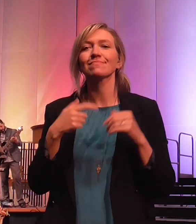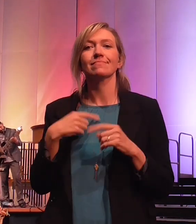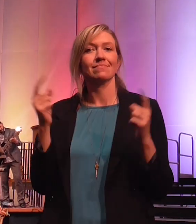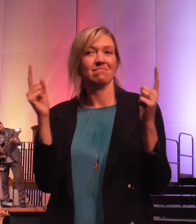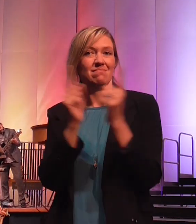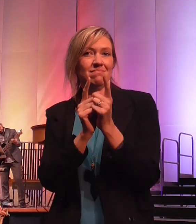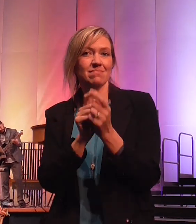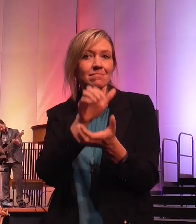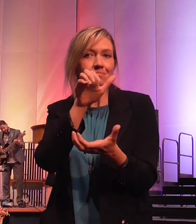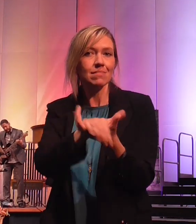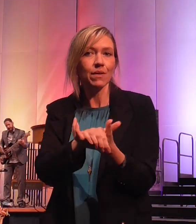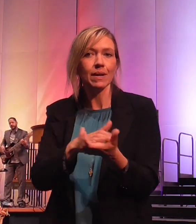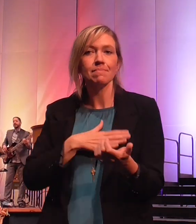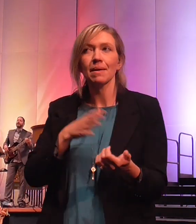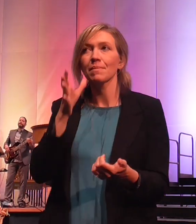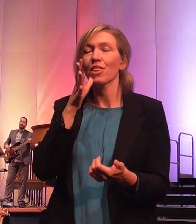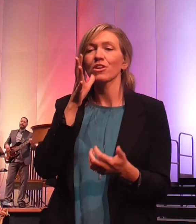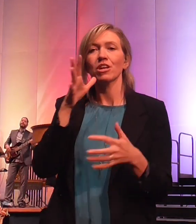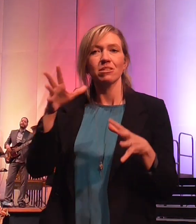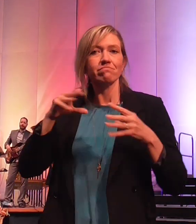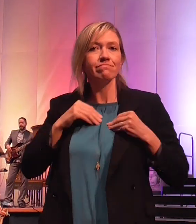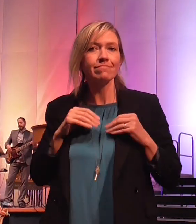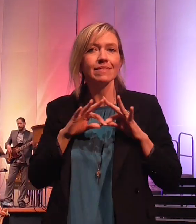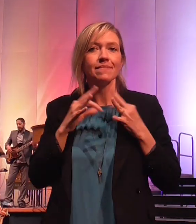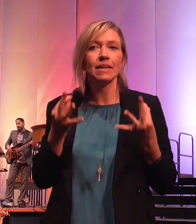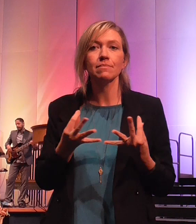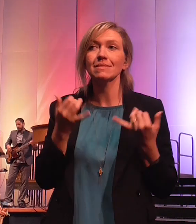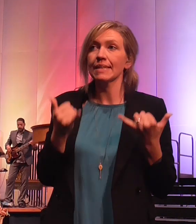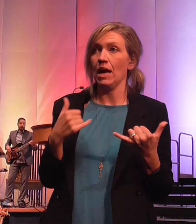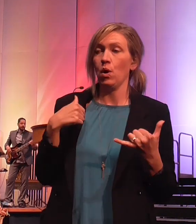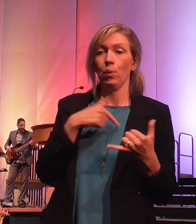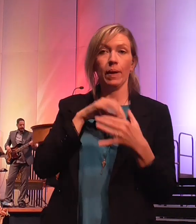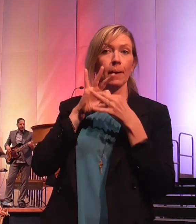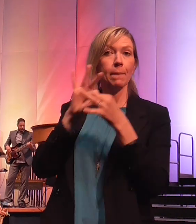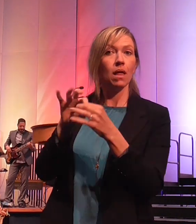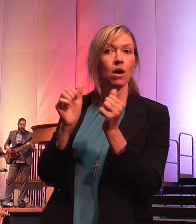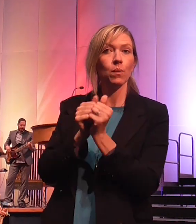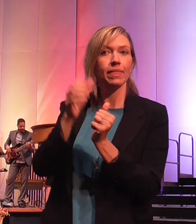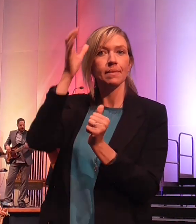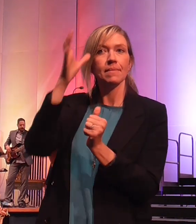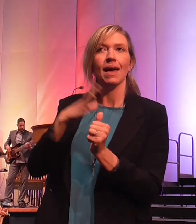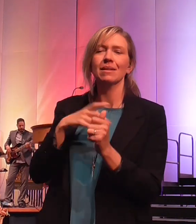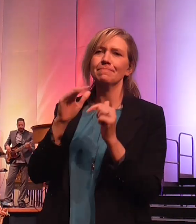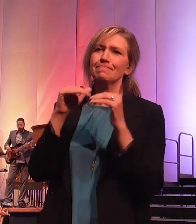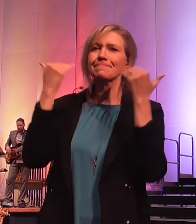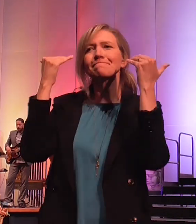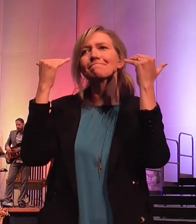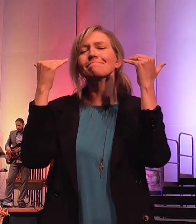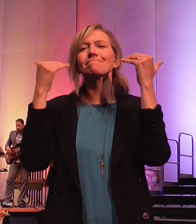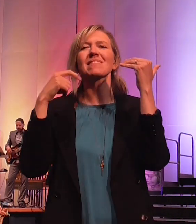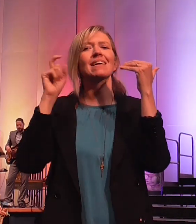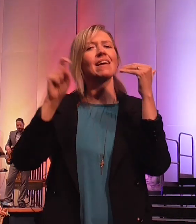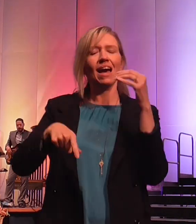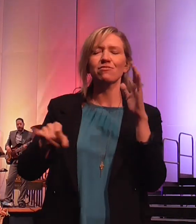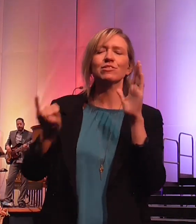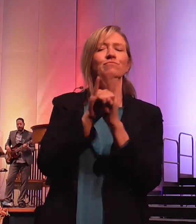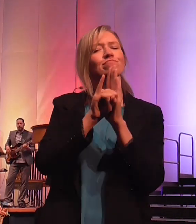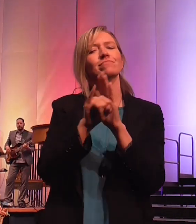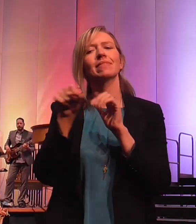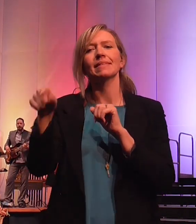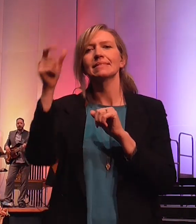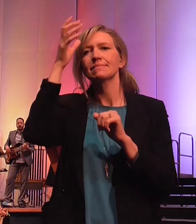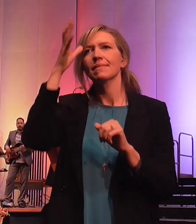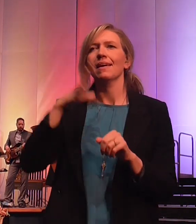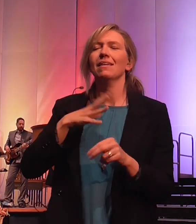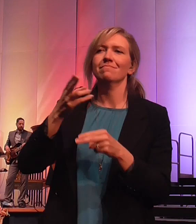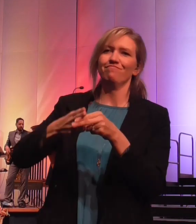He married our mother and they took us in, and now we belong to the man with that big wide grin. I have to color this man